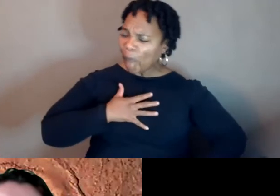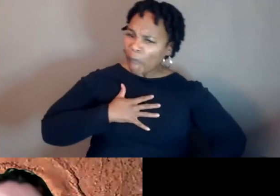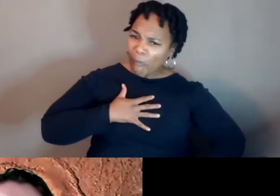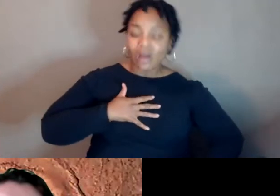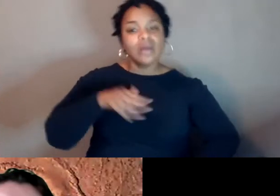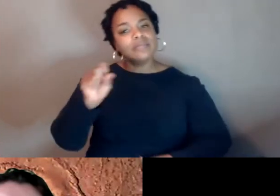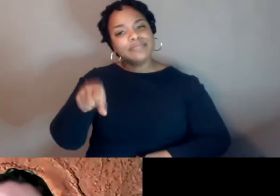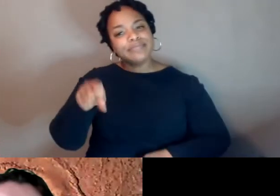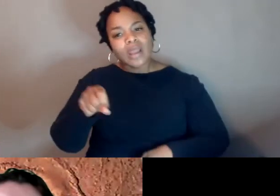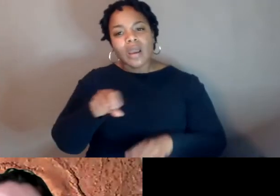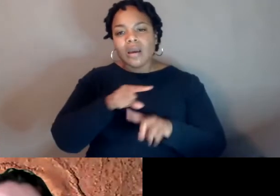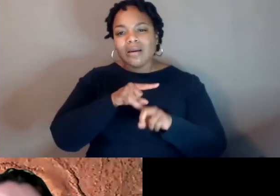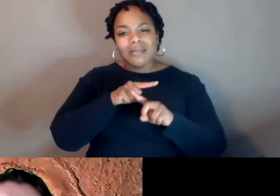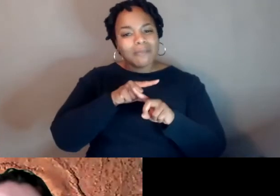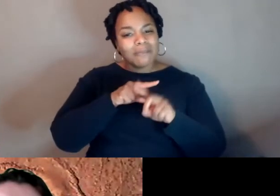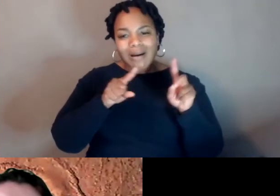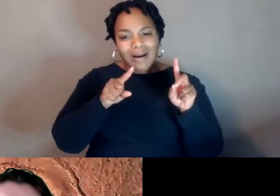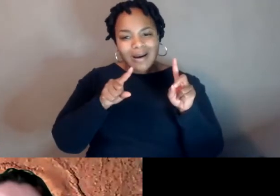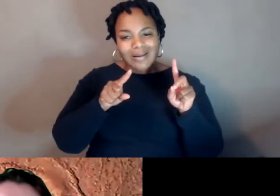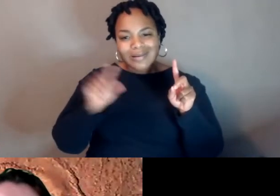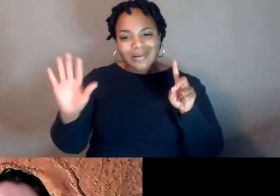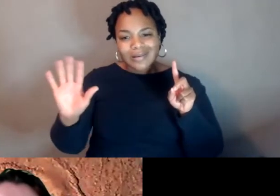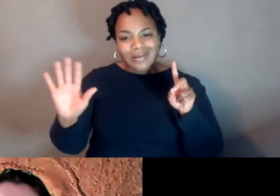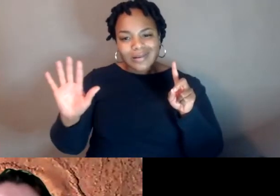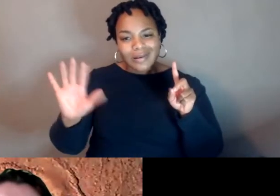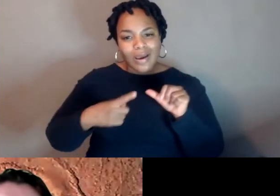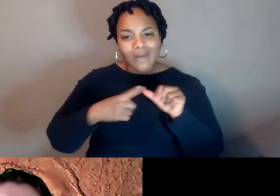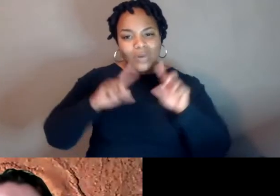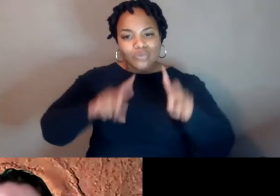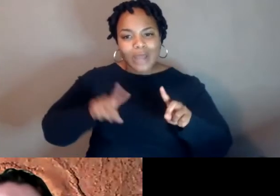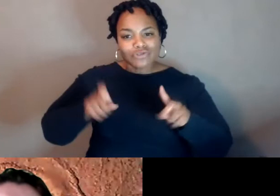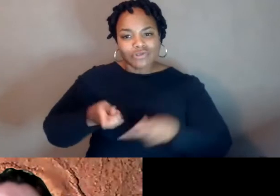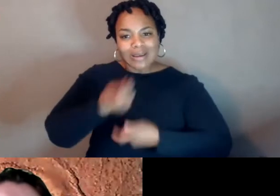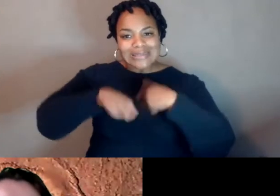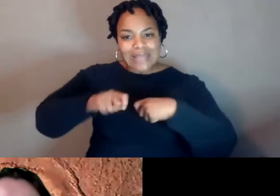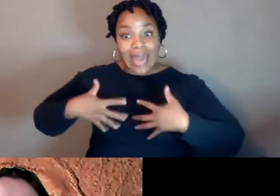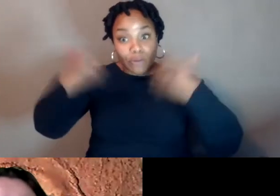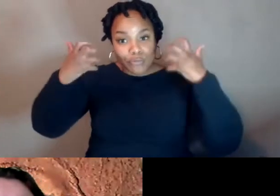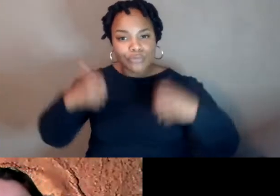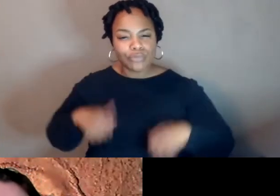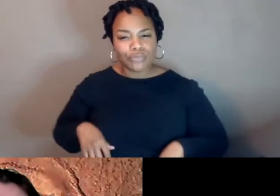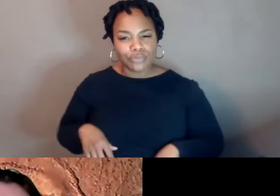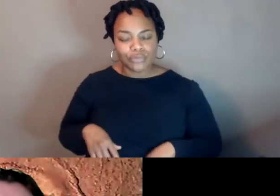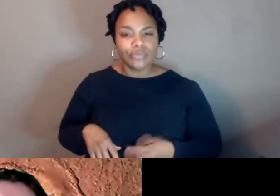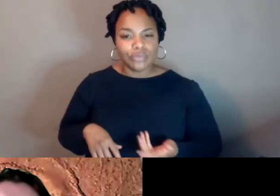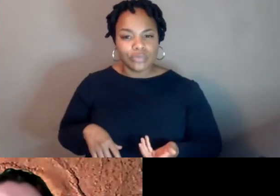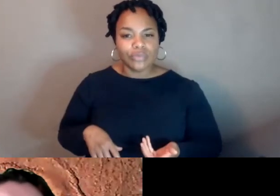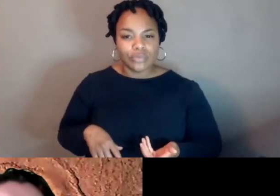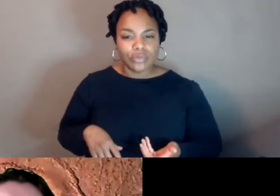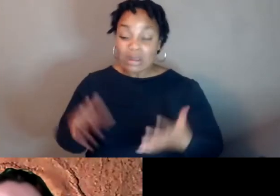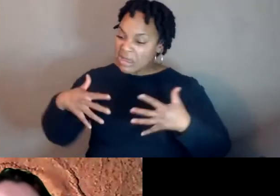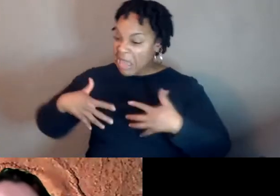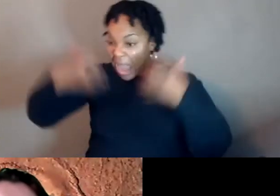But rather, I think the first reaction should be anger. And then you can